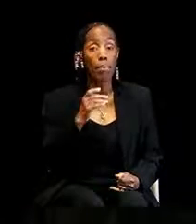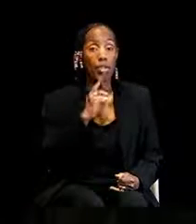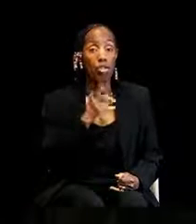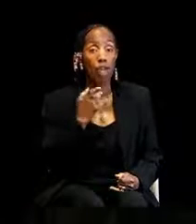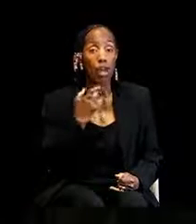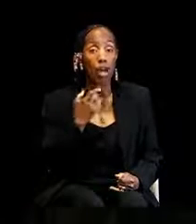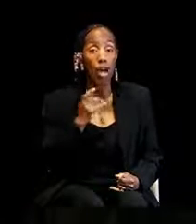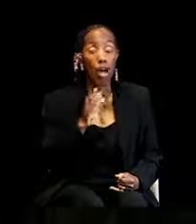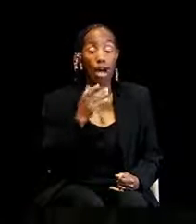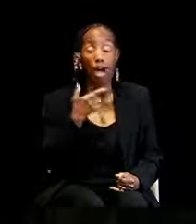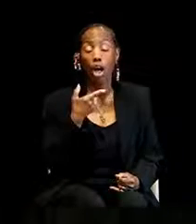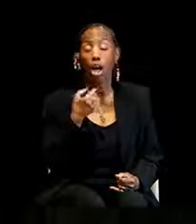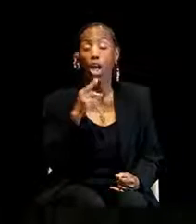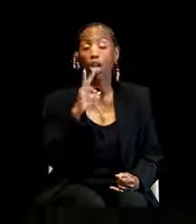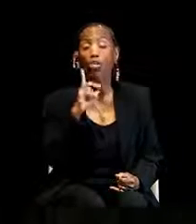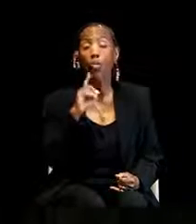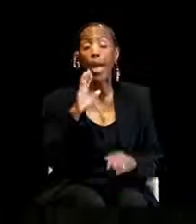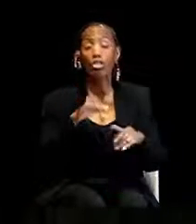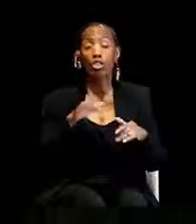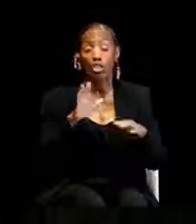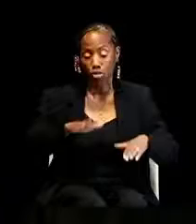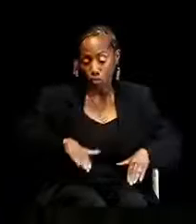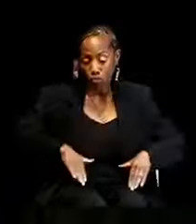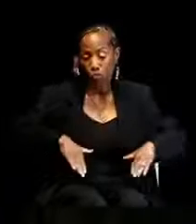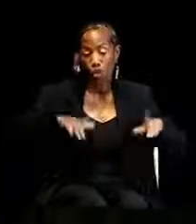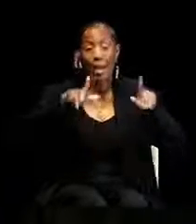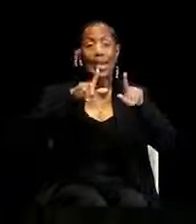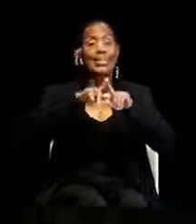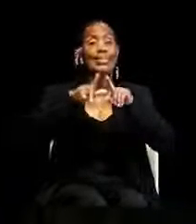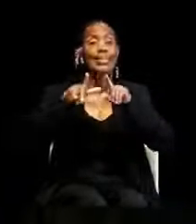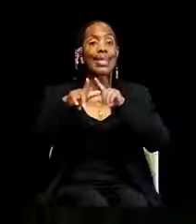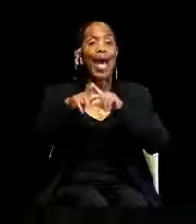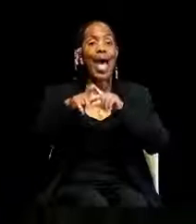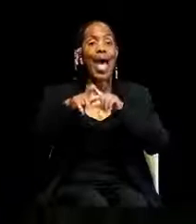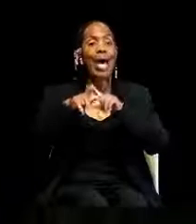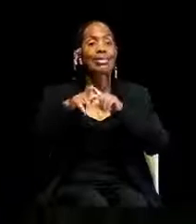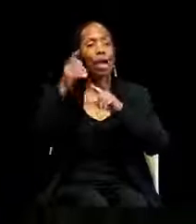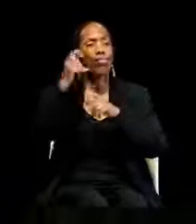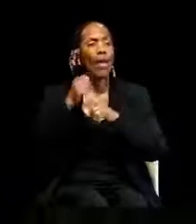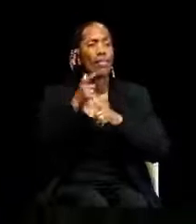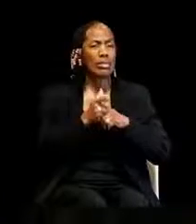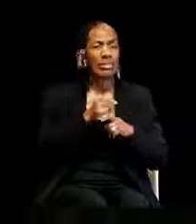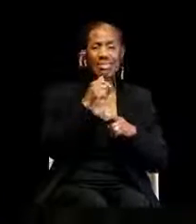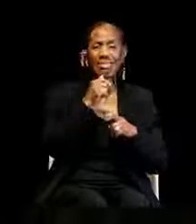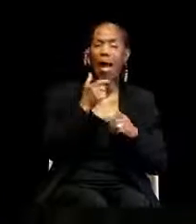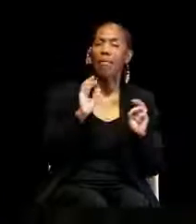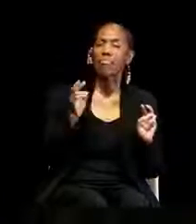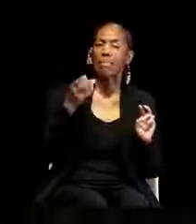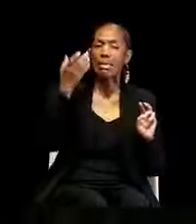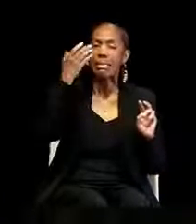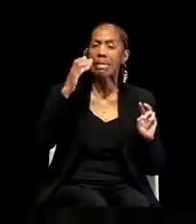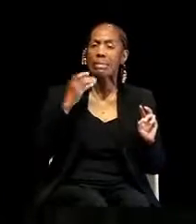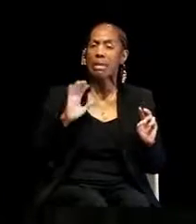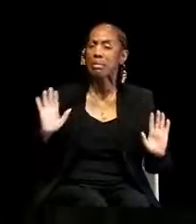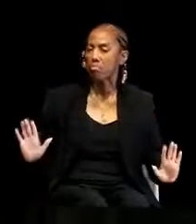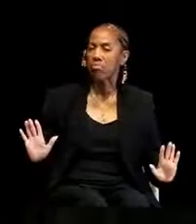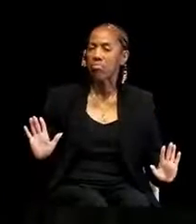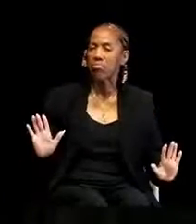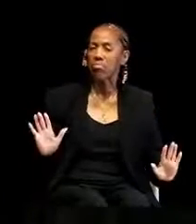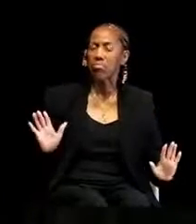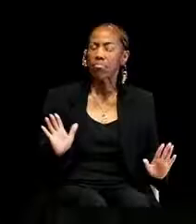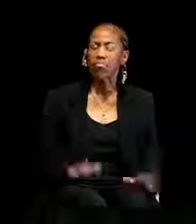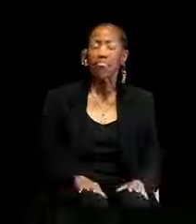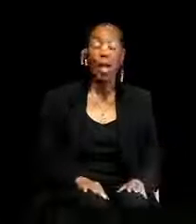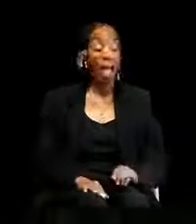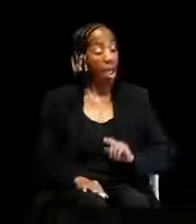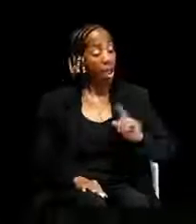siblings. He was very adamant that we did not see each other as cousins, but as siblings. And then on the left is a